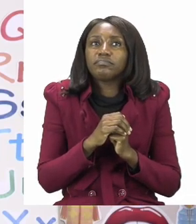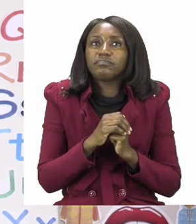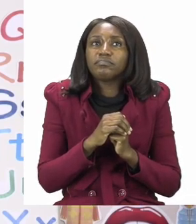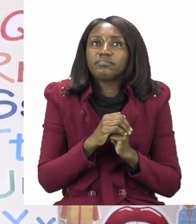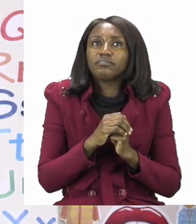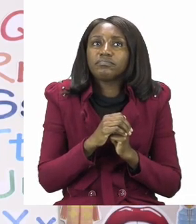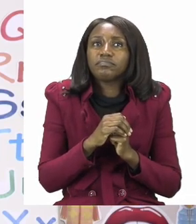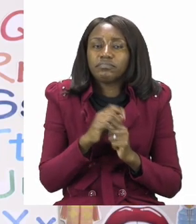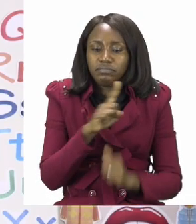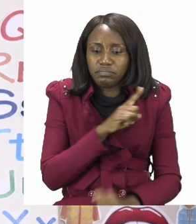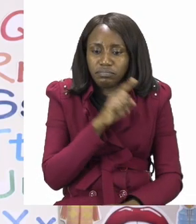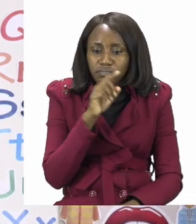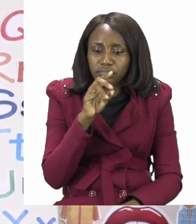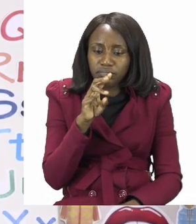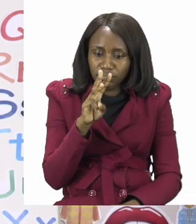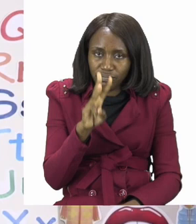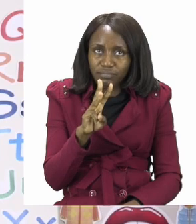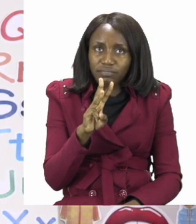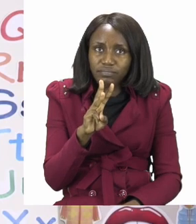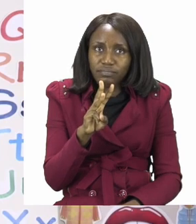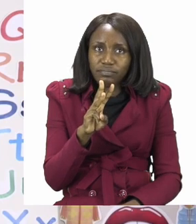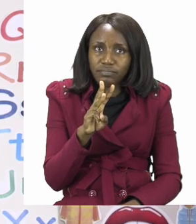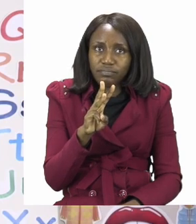have 13 is already there,